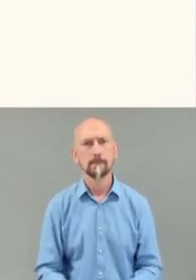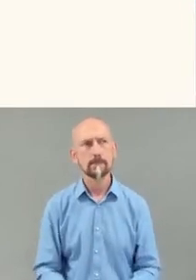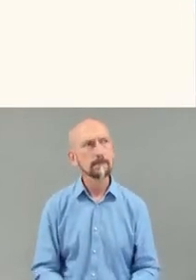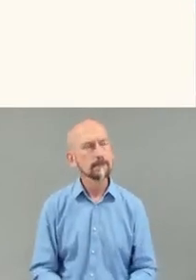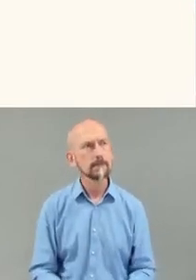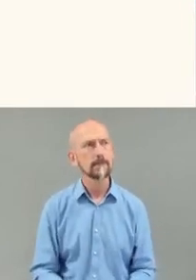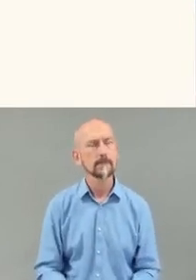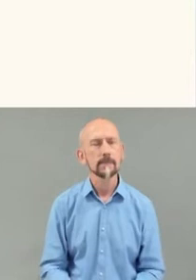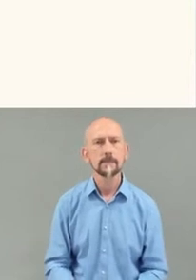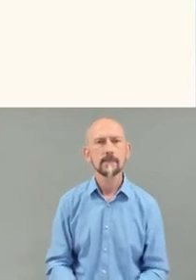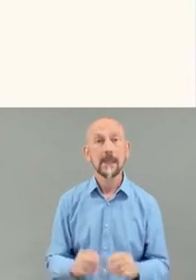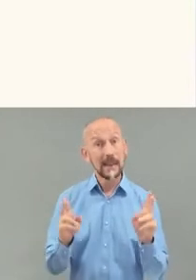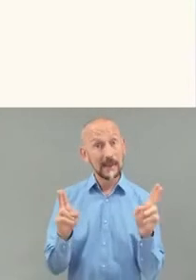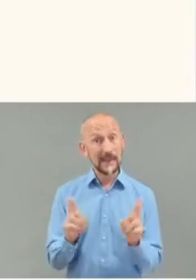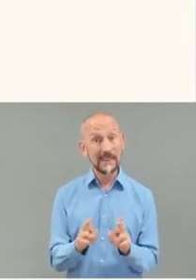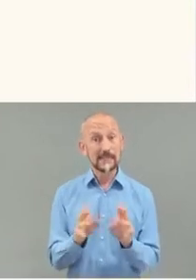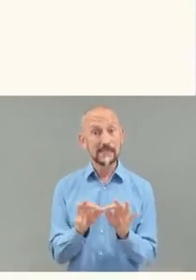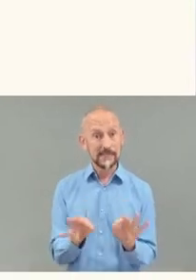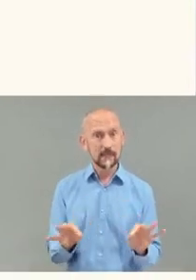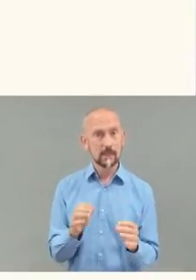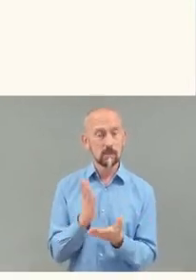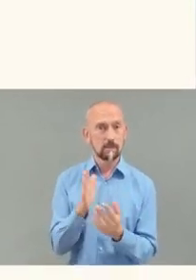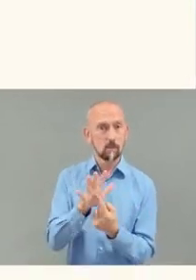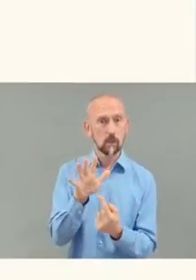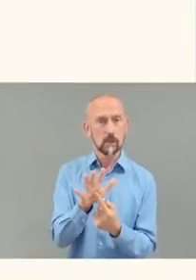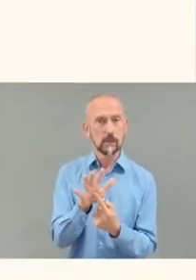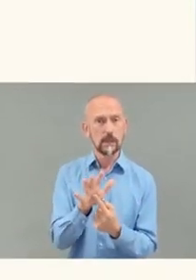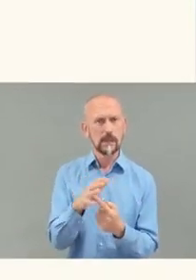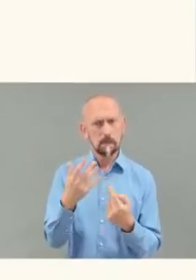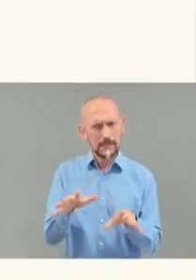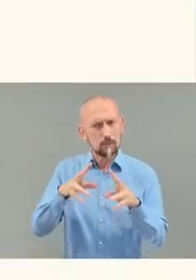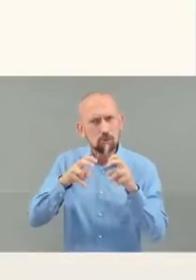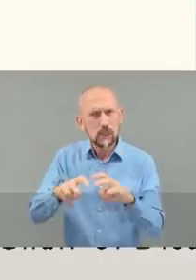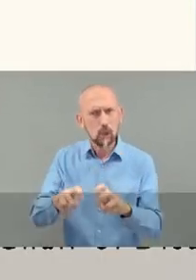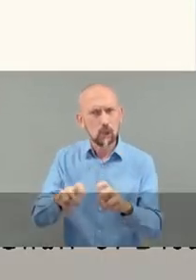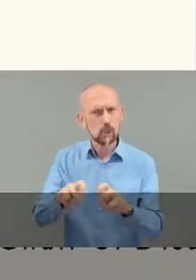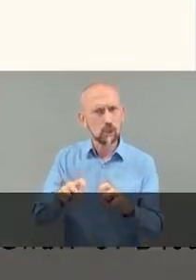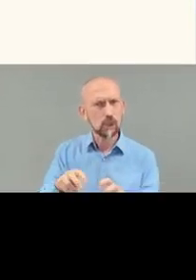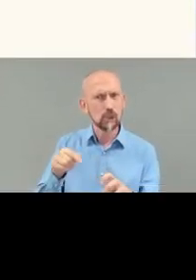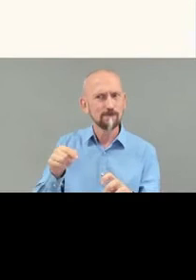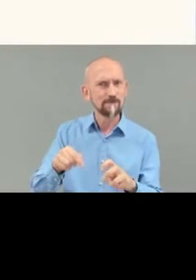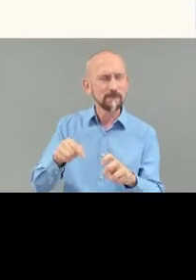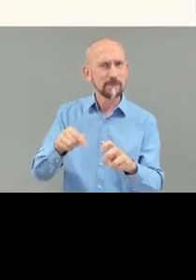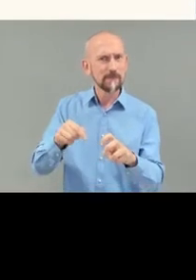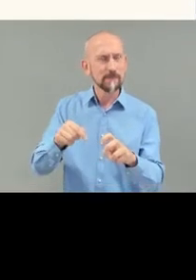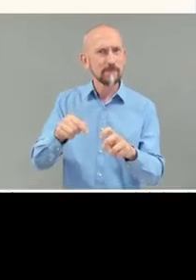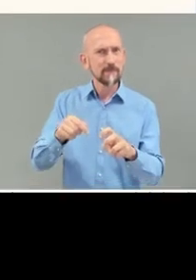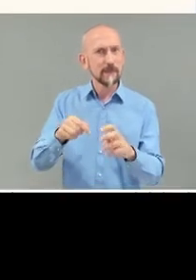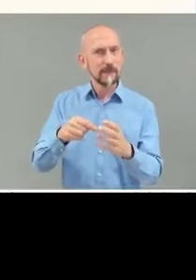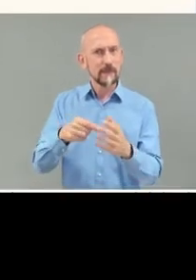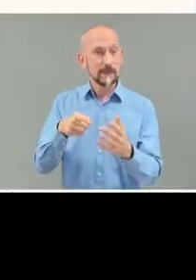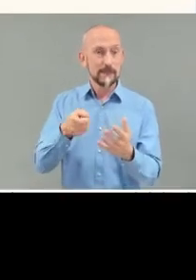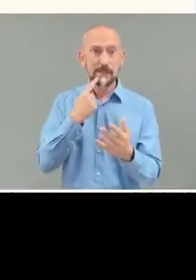paper, and research is scarce in this area, that suggested that there is a massive